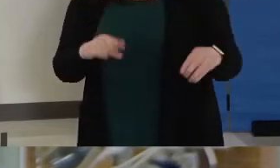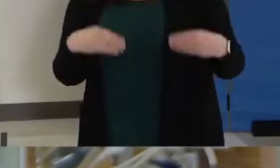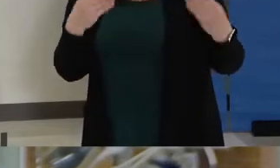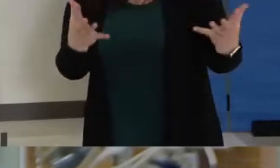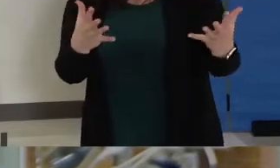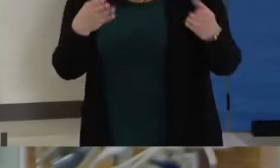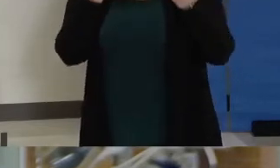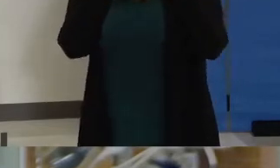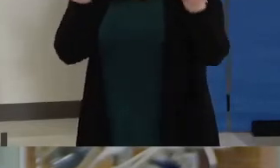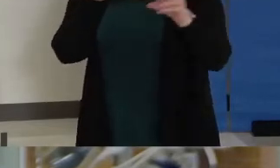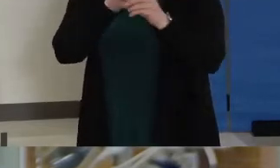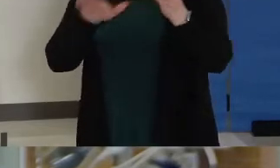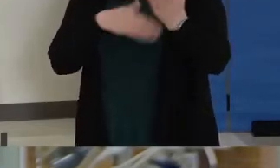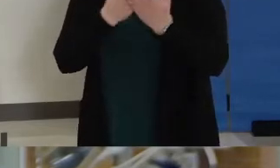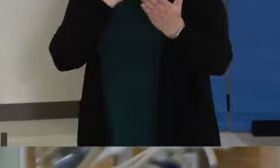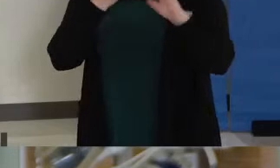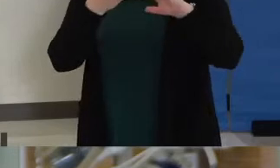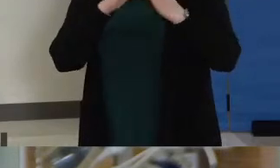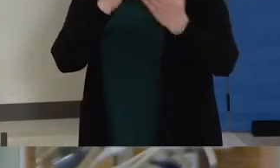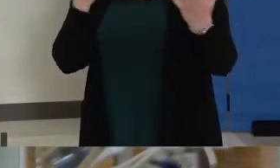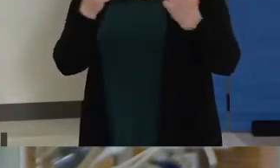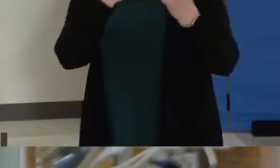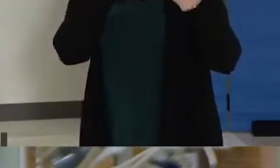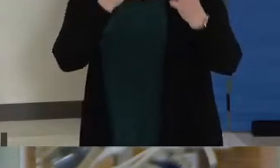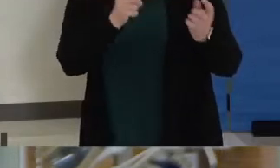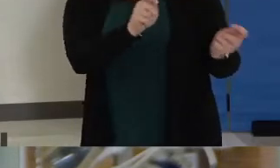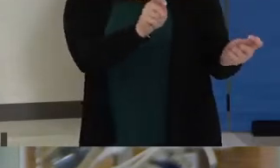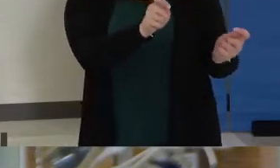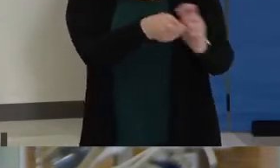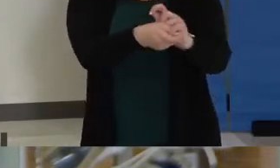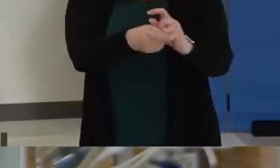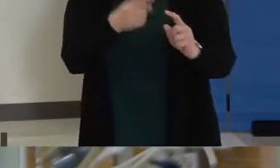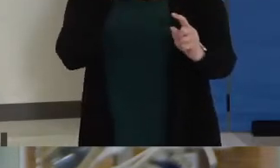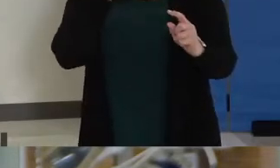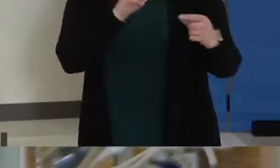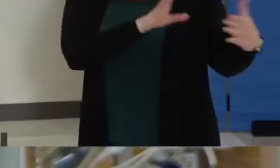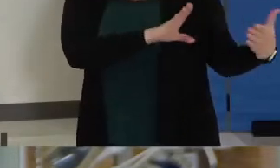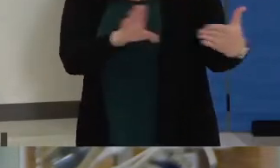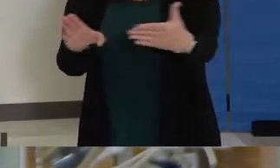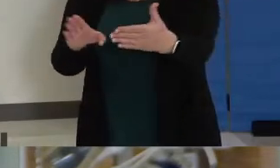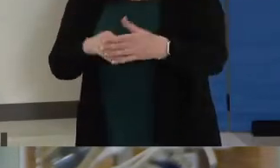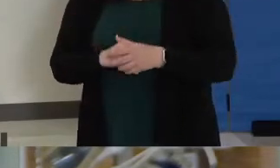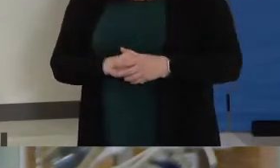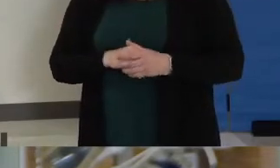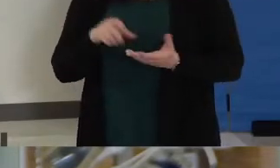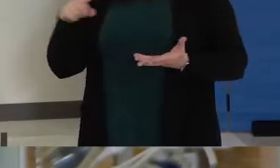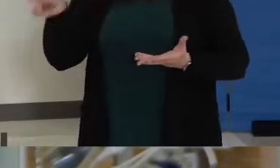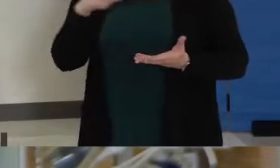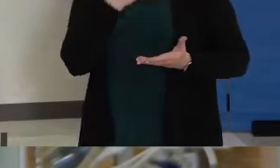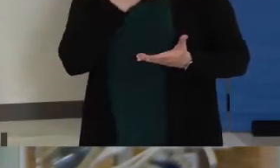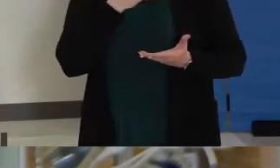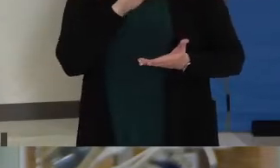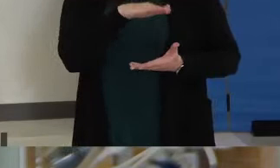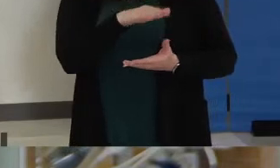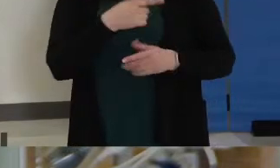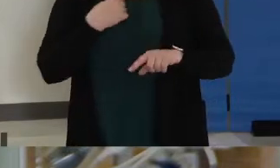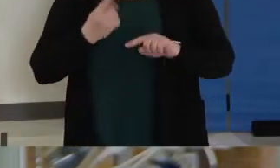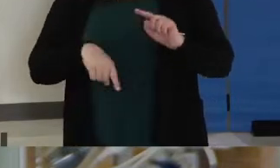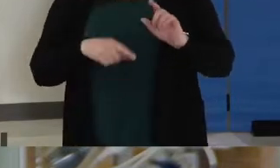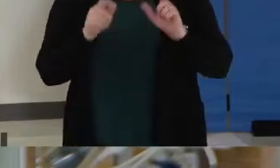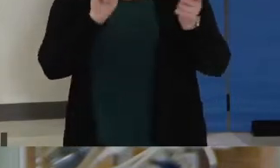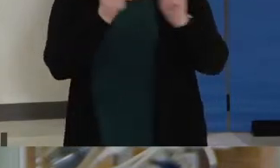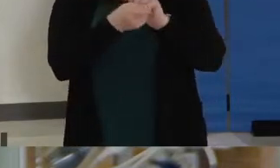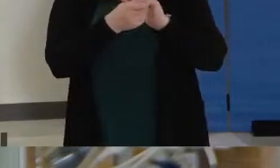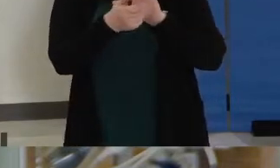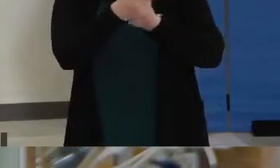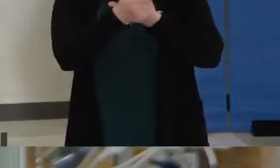of our cities wants to see on the streets. There will be those who say, you can't change the act because we're just going to